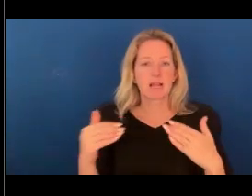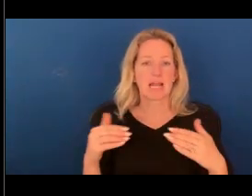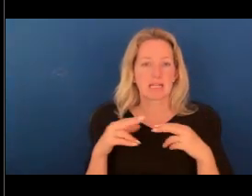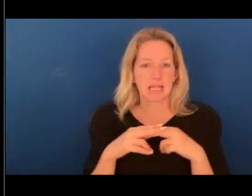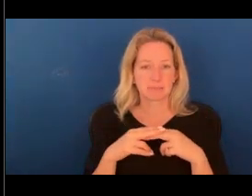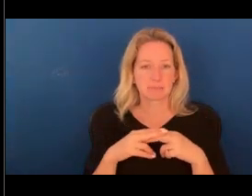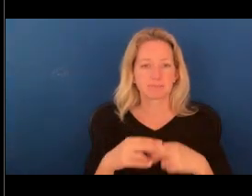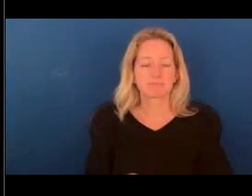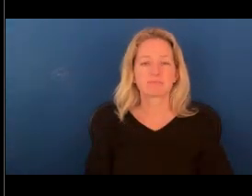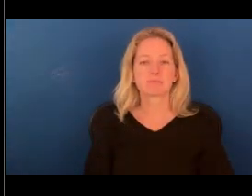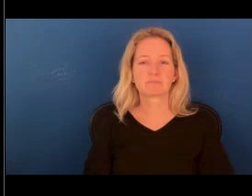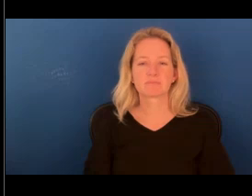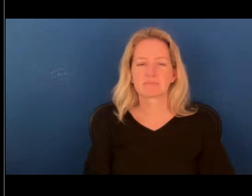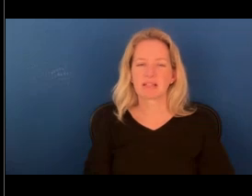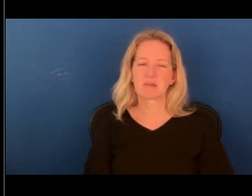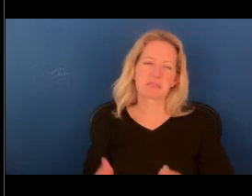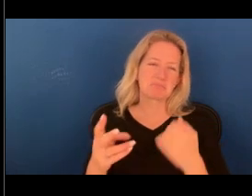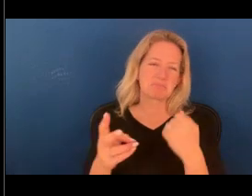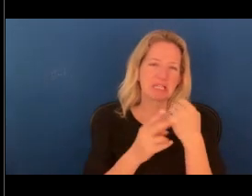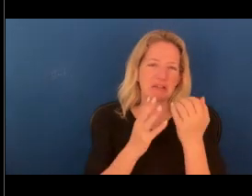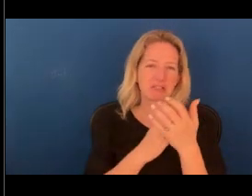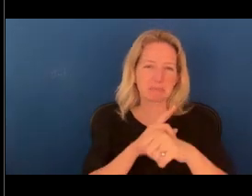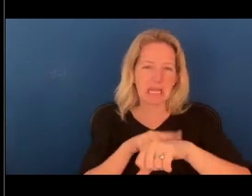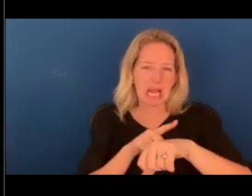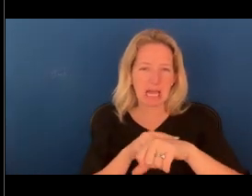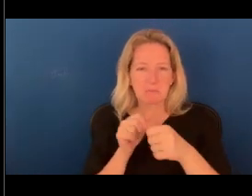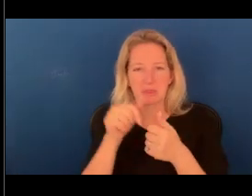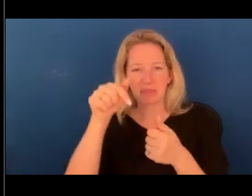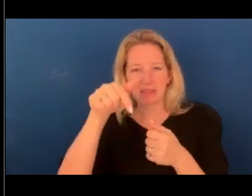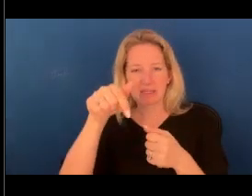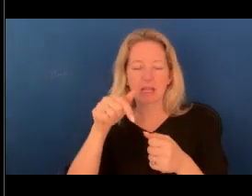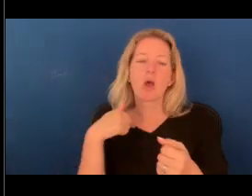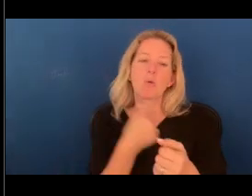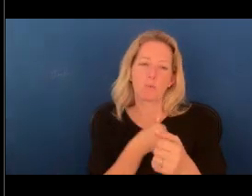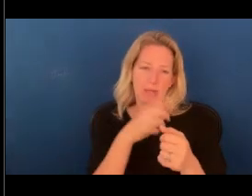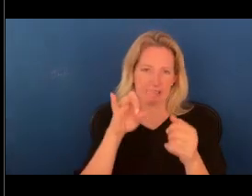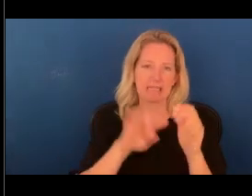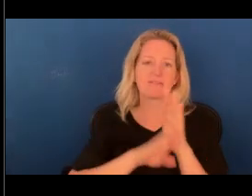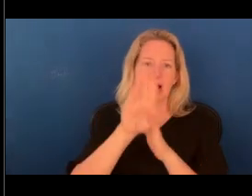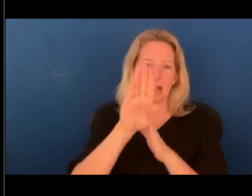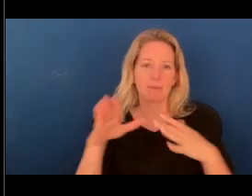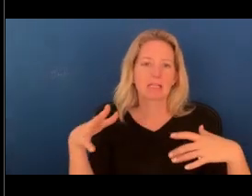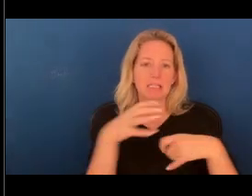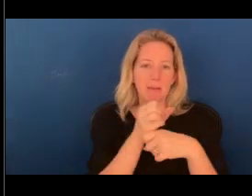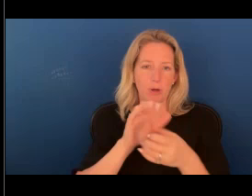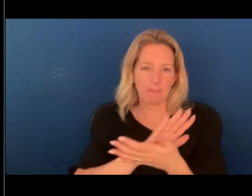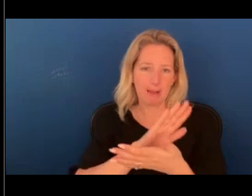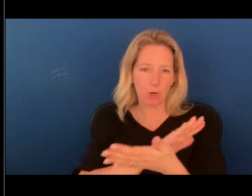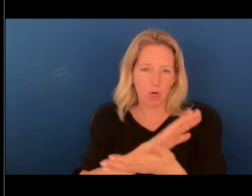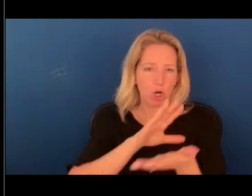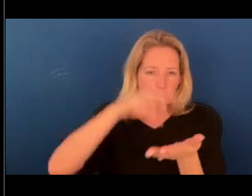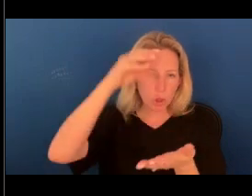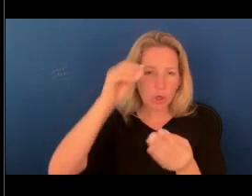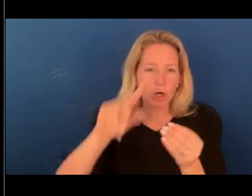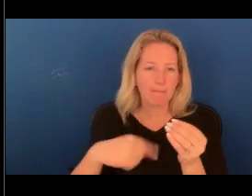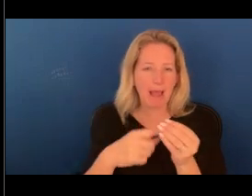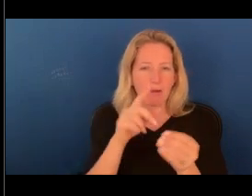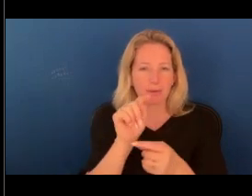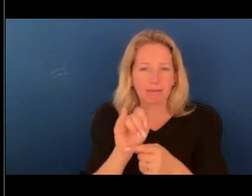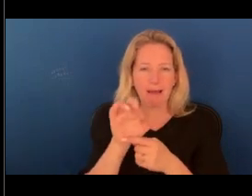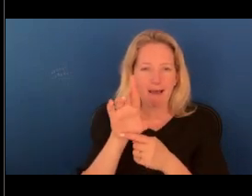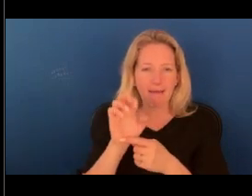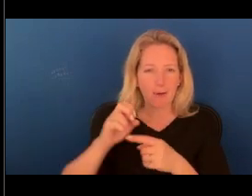Maybe I'll save a little time on this slide. I'll just say about this one that we developed a summary paper of learning on tire particles in 2023 based